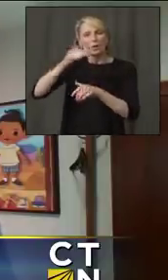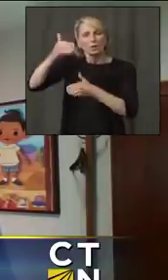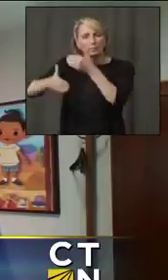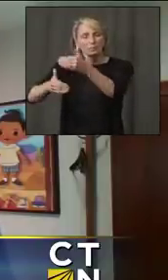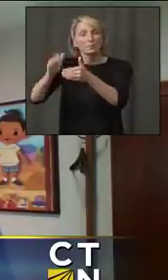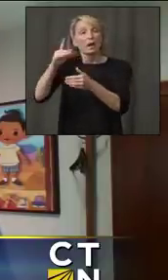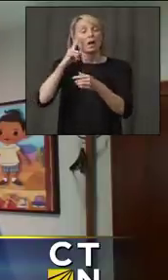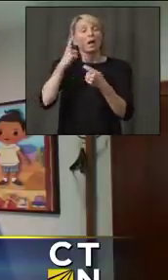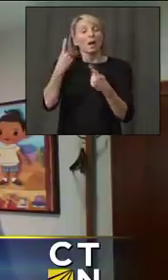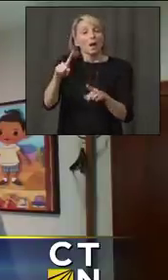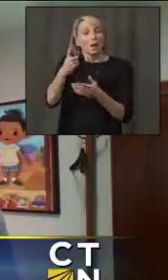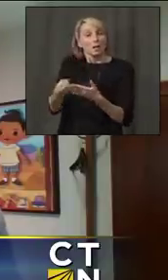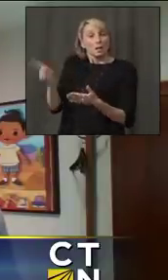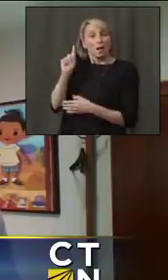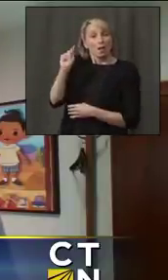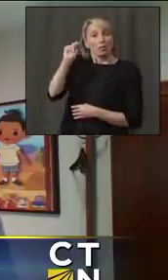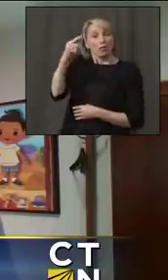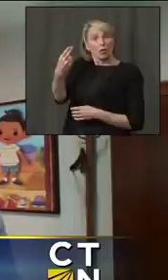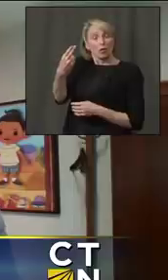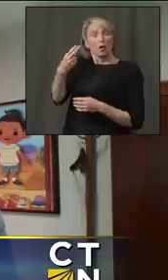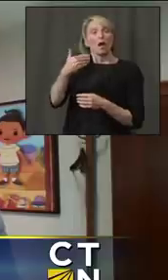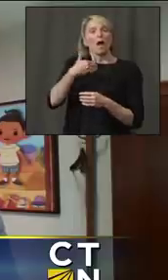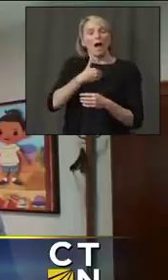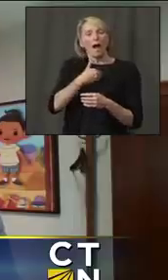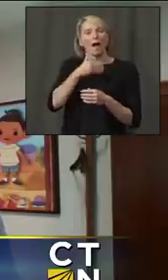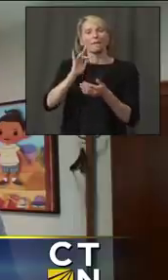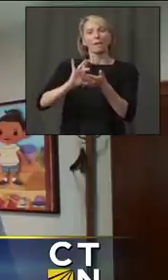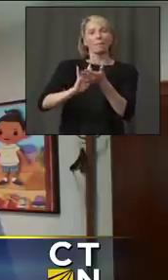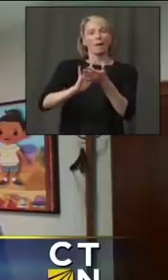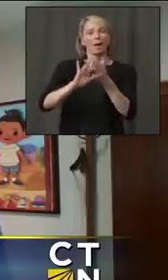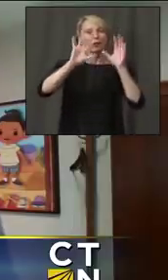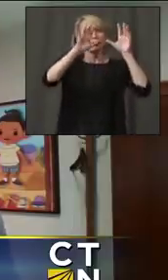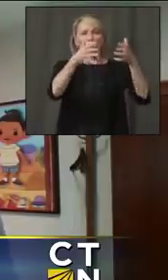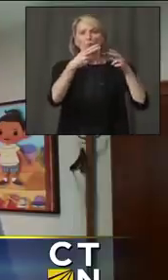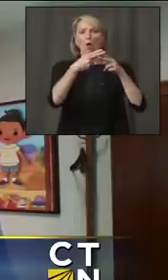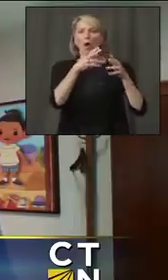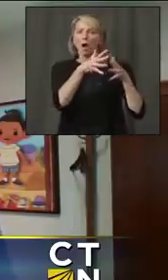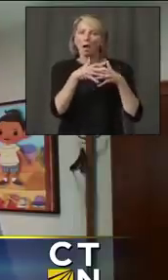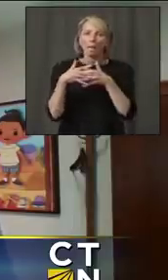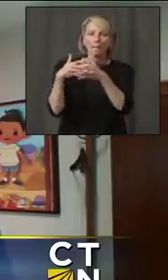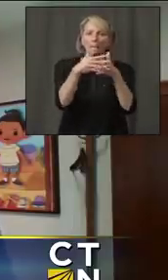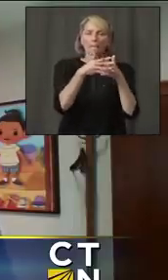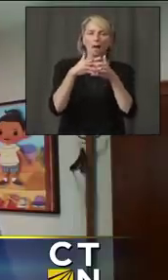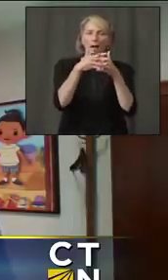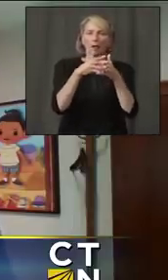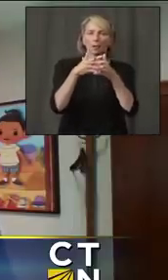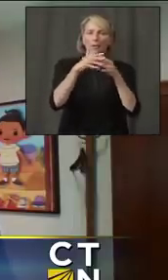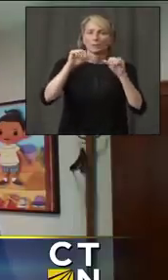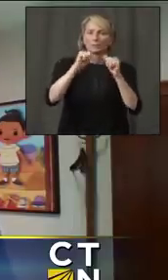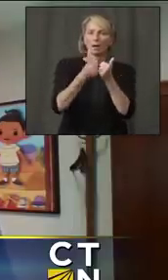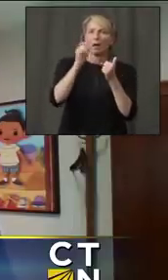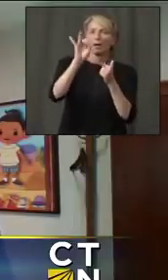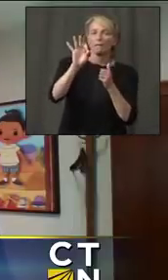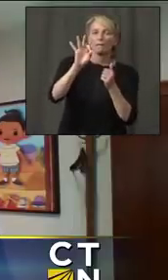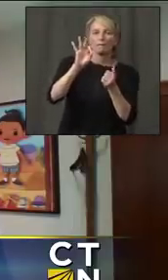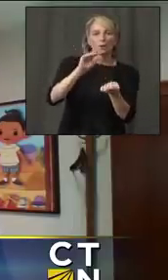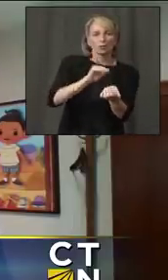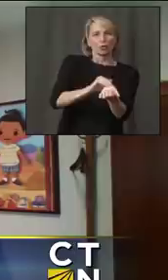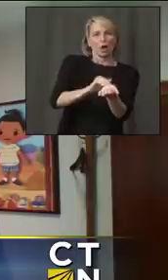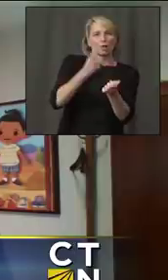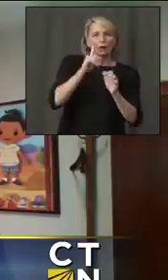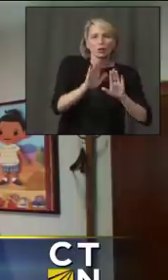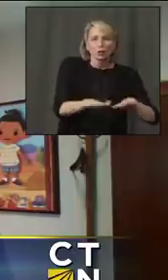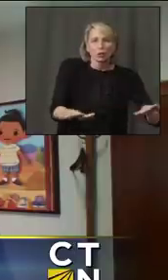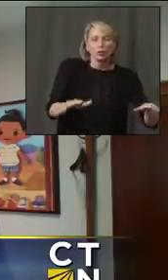of Pediatrics supported in-school learning because they feel that when looking at